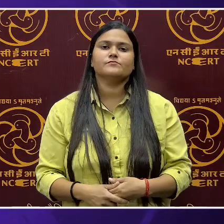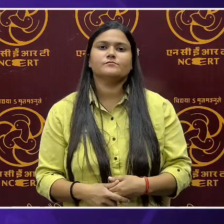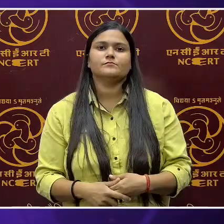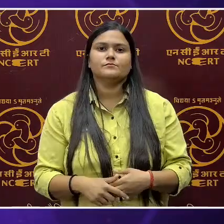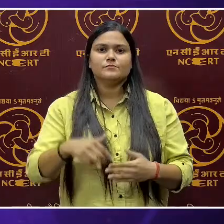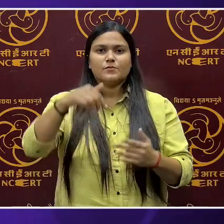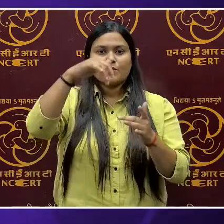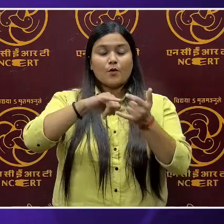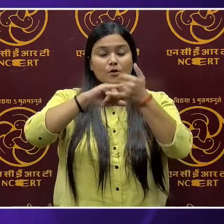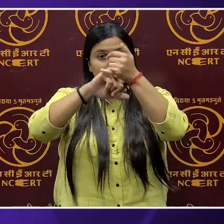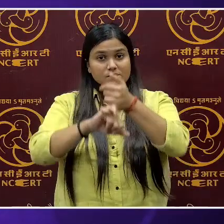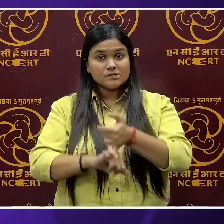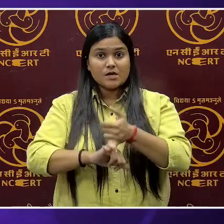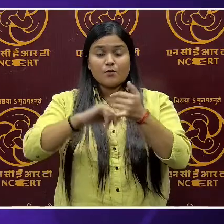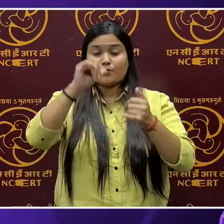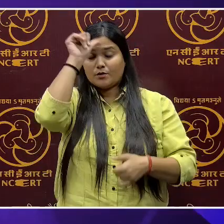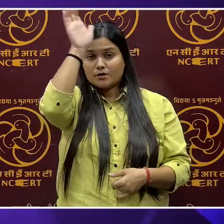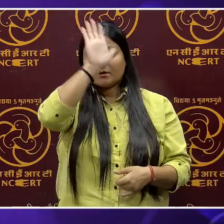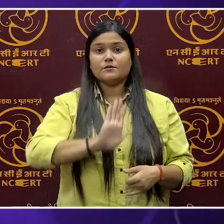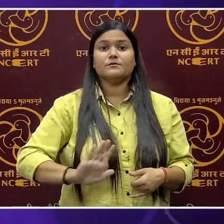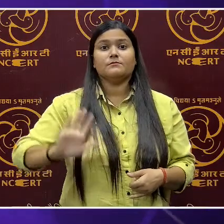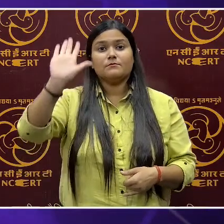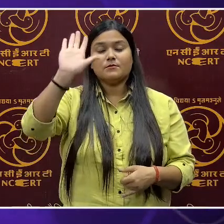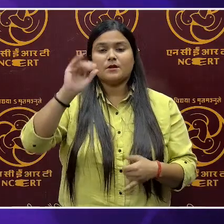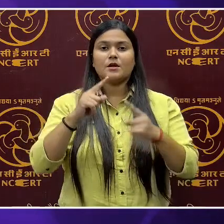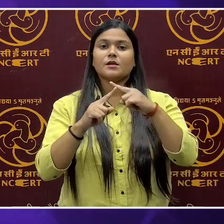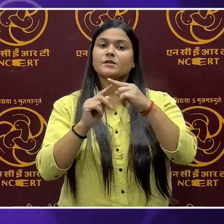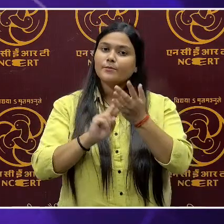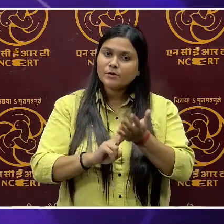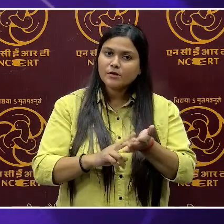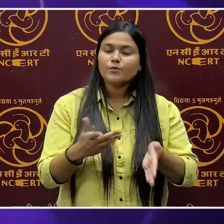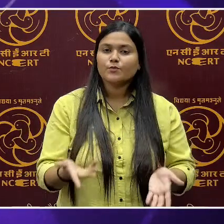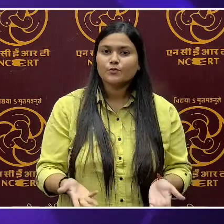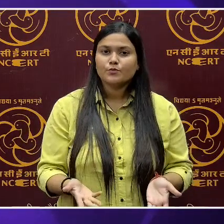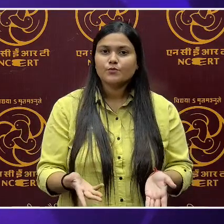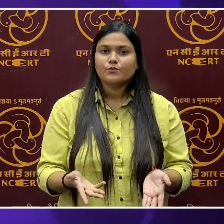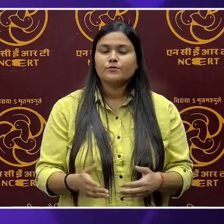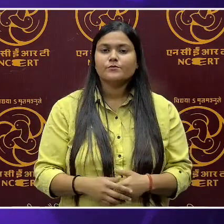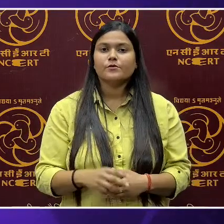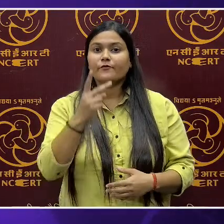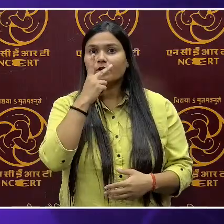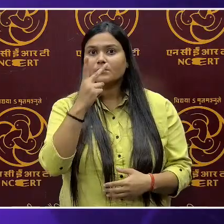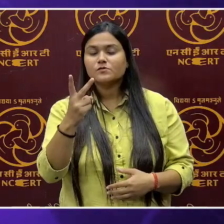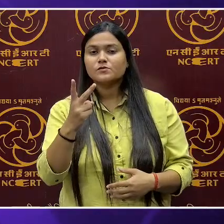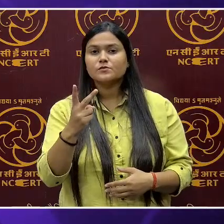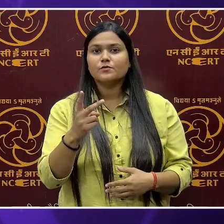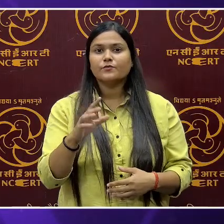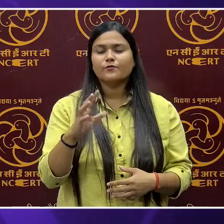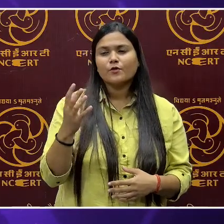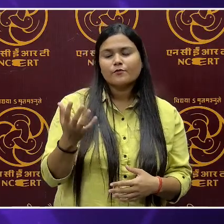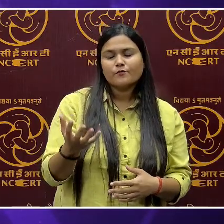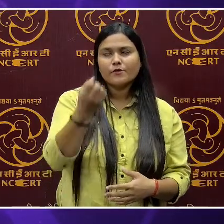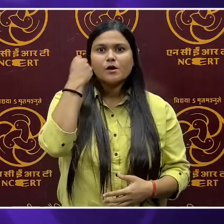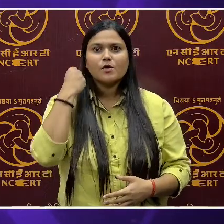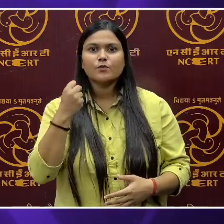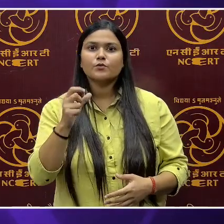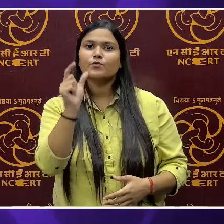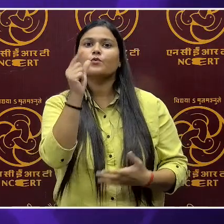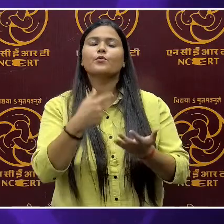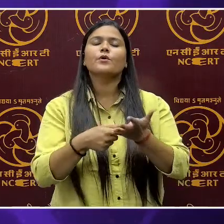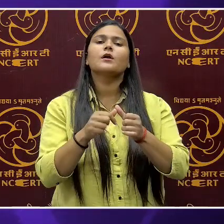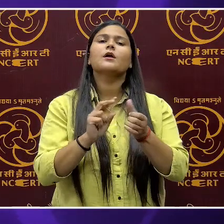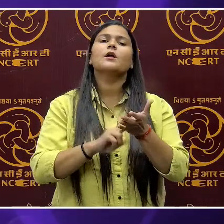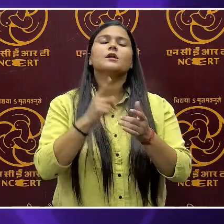the south of India, and it is in Tamil Nadu that we found